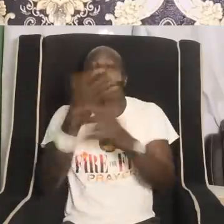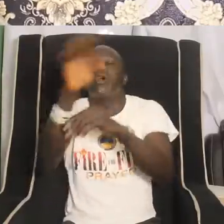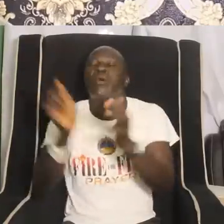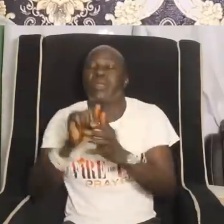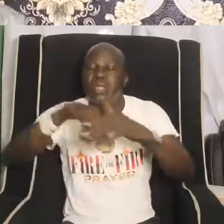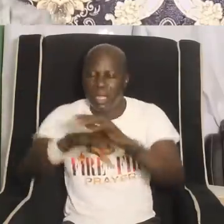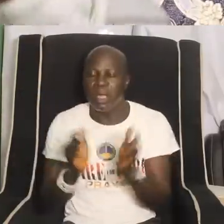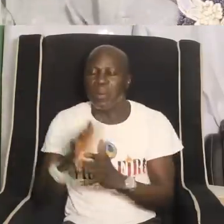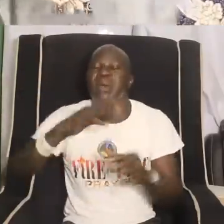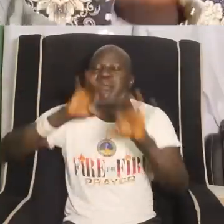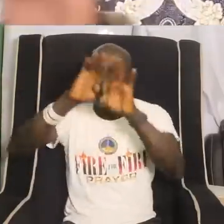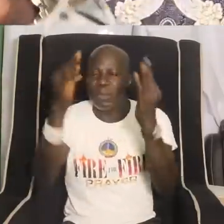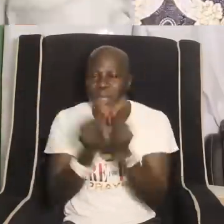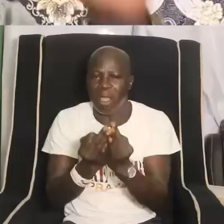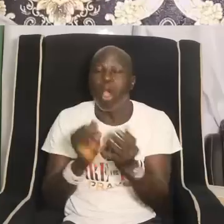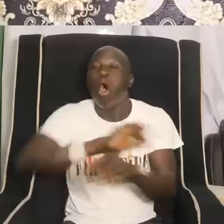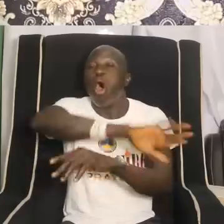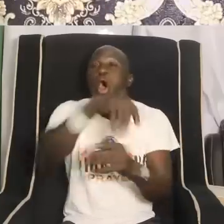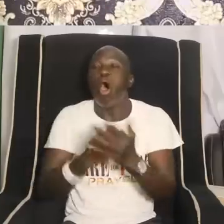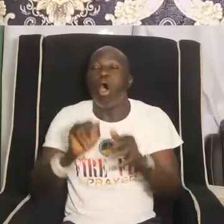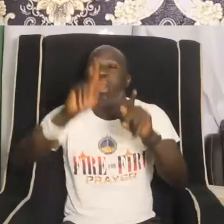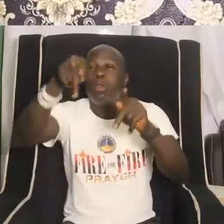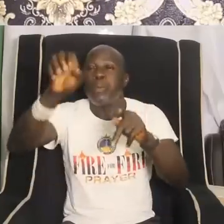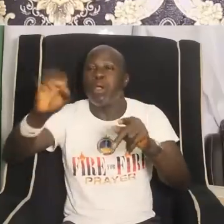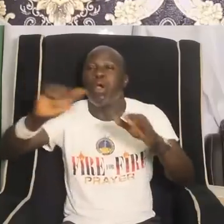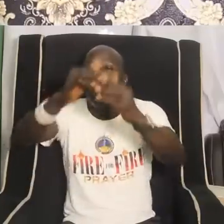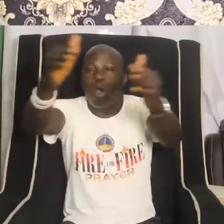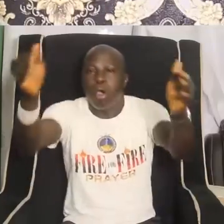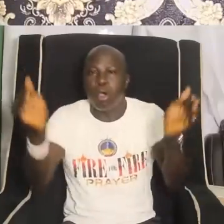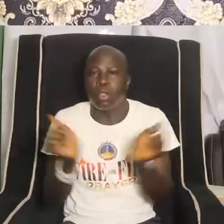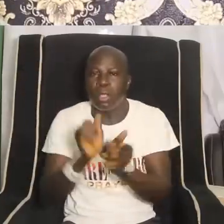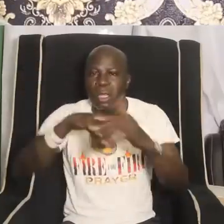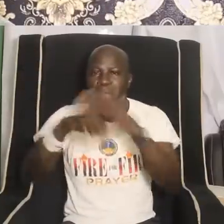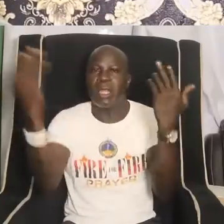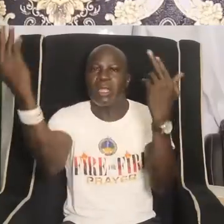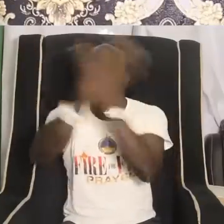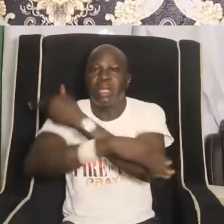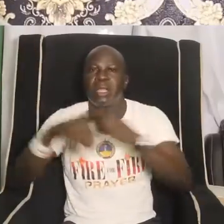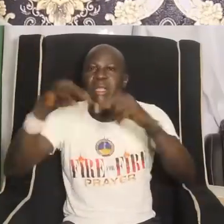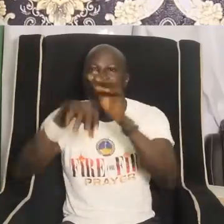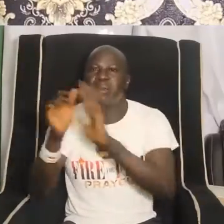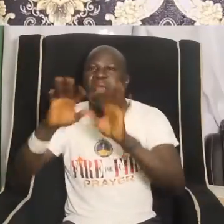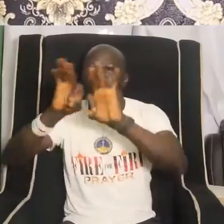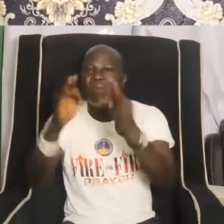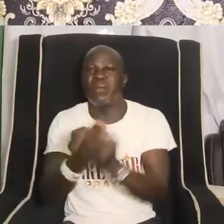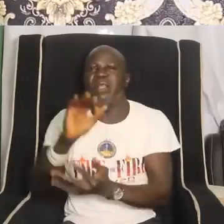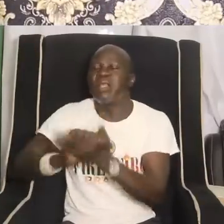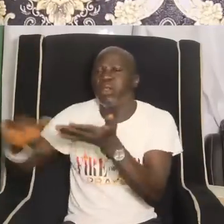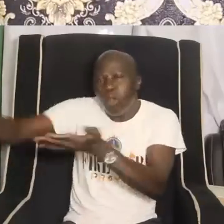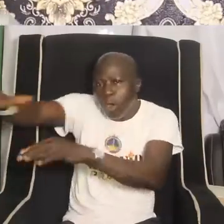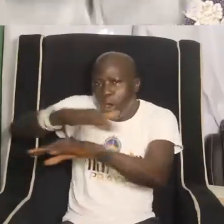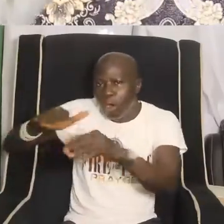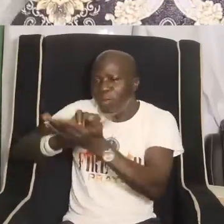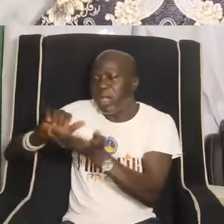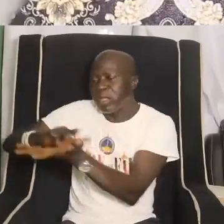of darkness in my family. Agbada okoko. The garment of darkness in my family. So mo bo awon omo ologo ni le wa. That they